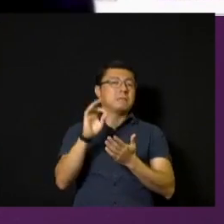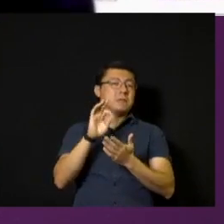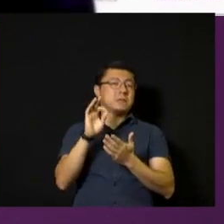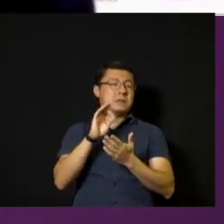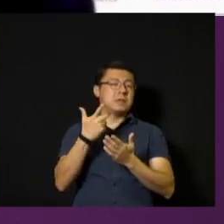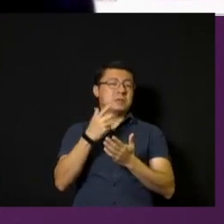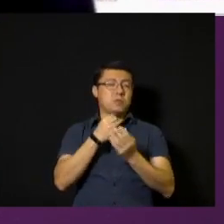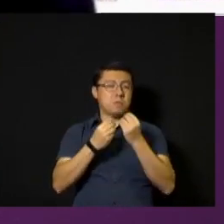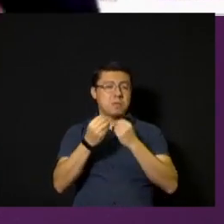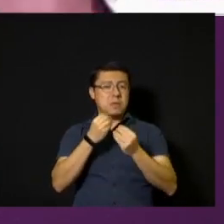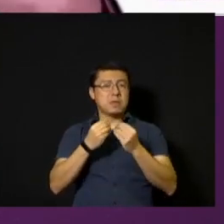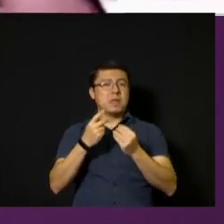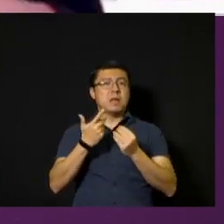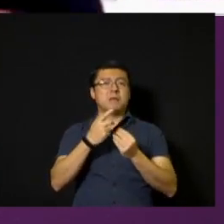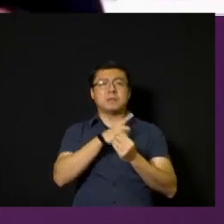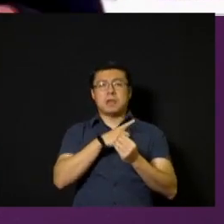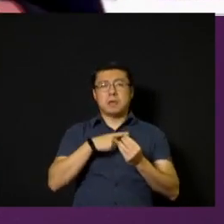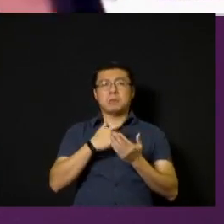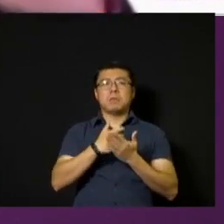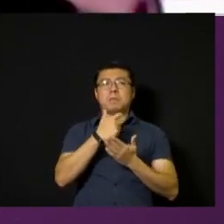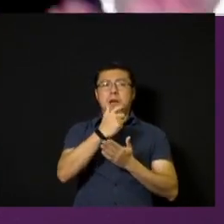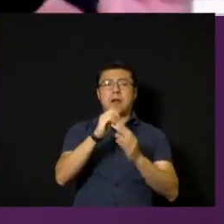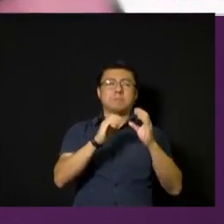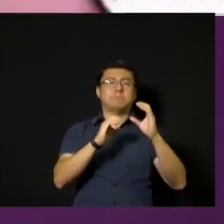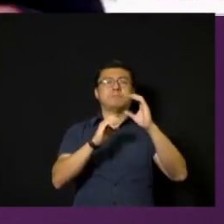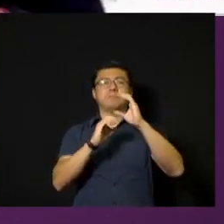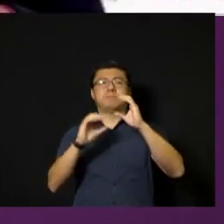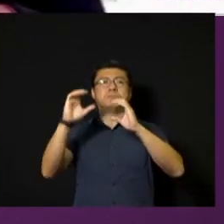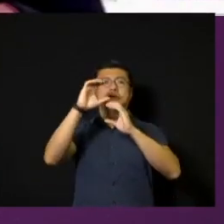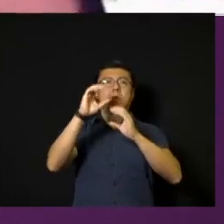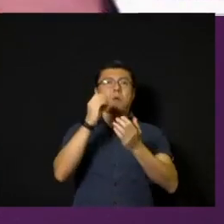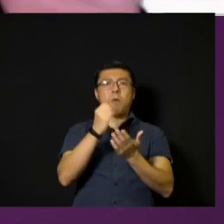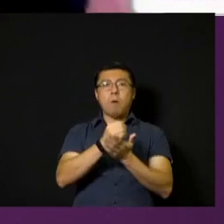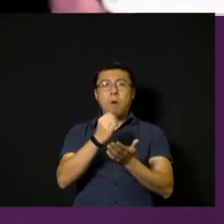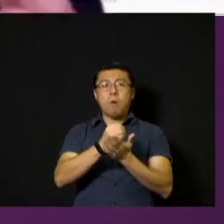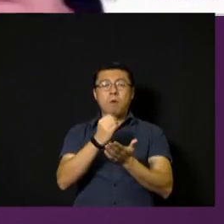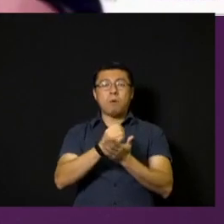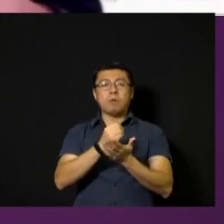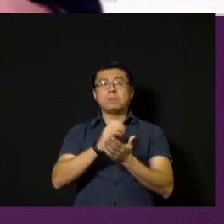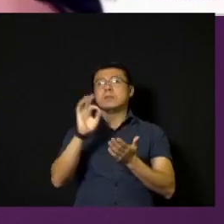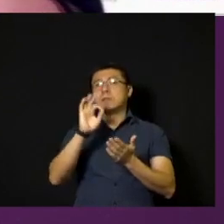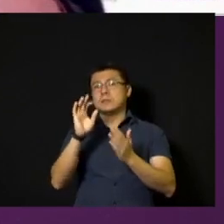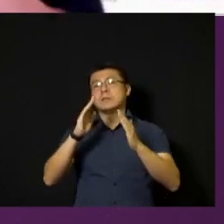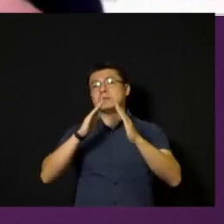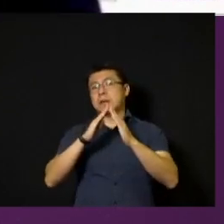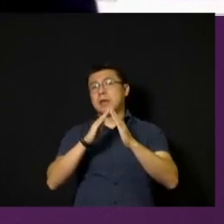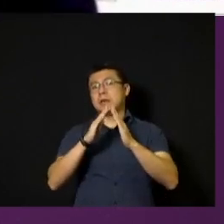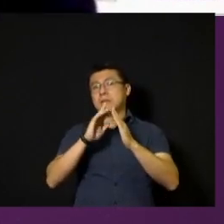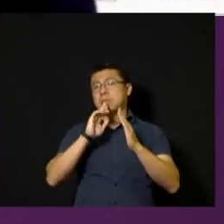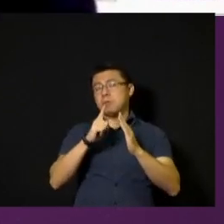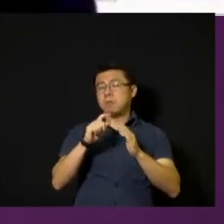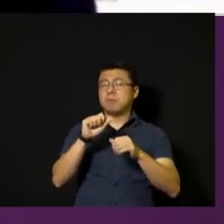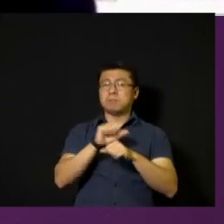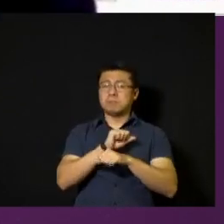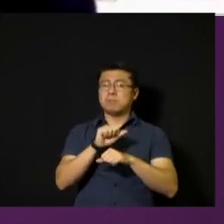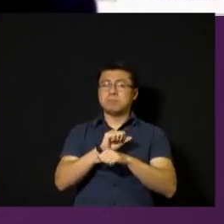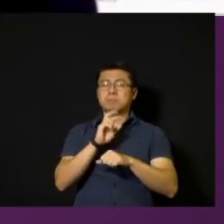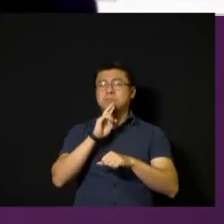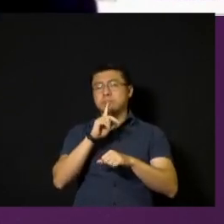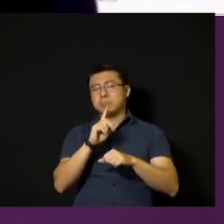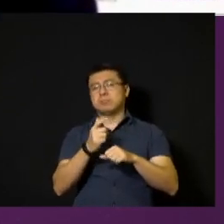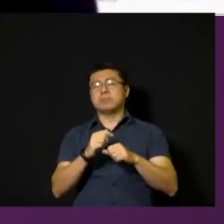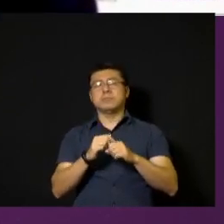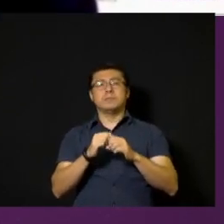You pay your debts. You're in the gold floor. You have something better, a better house, a better